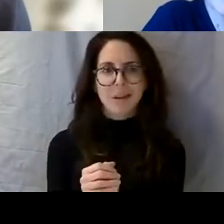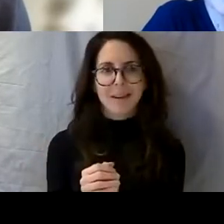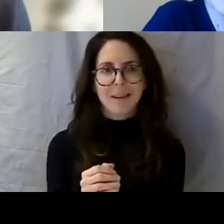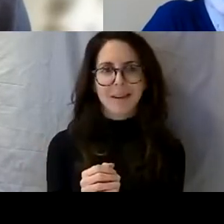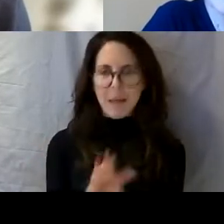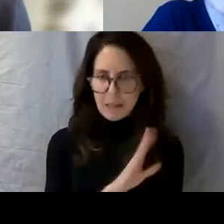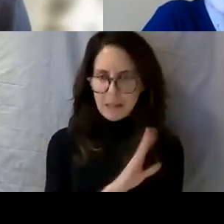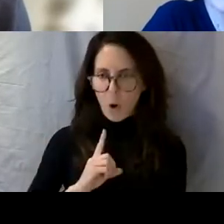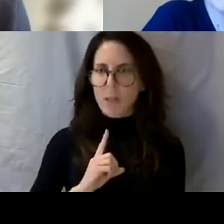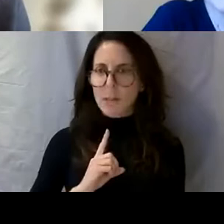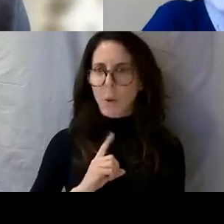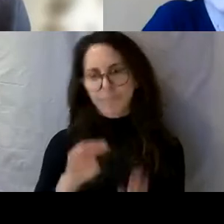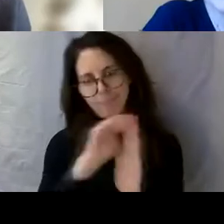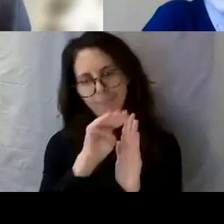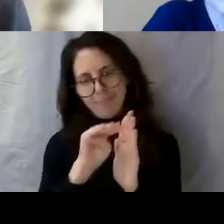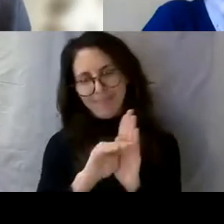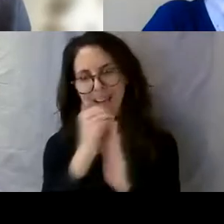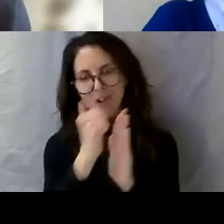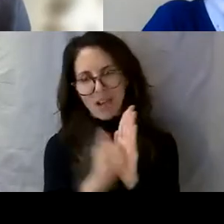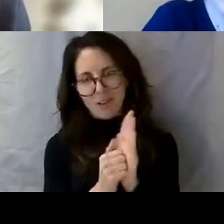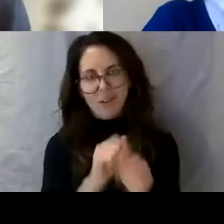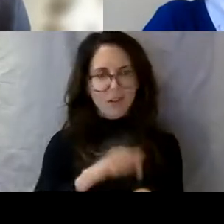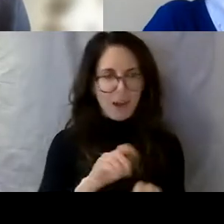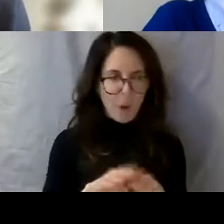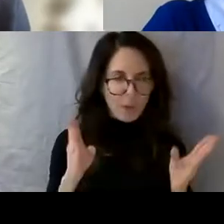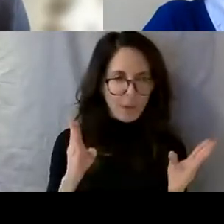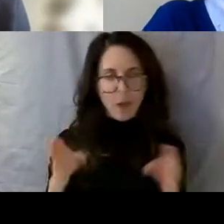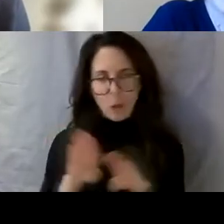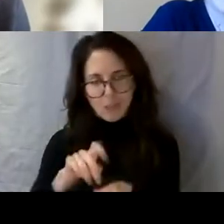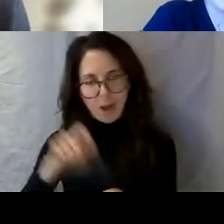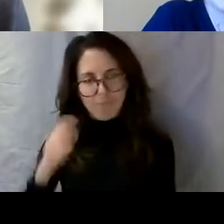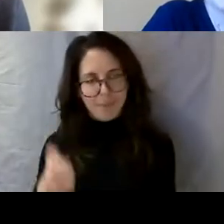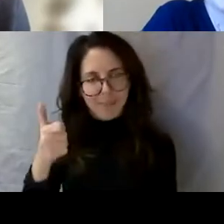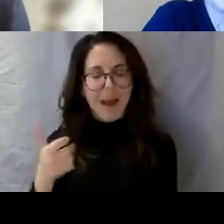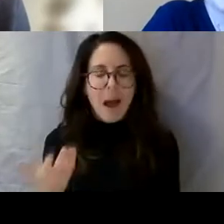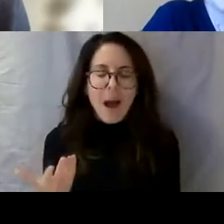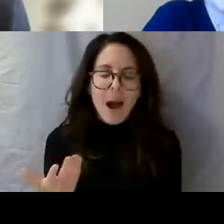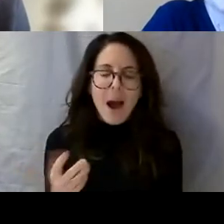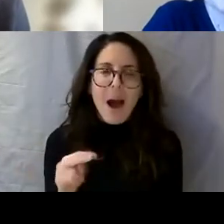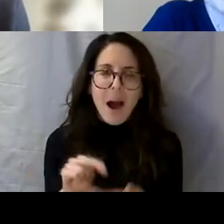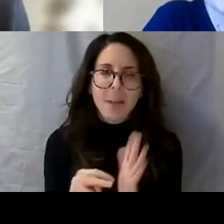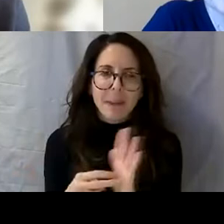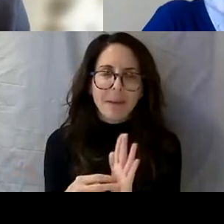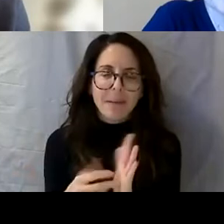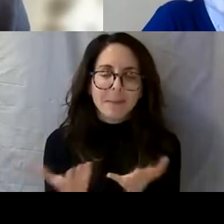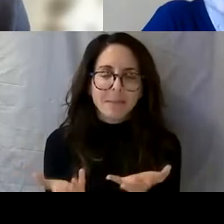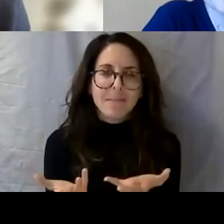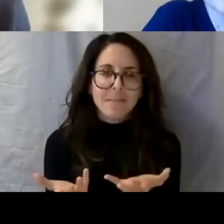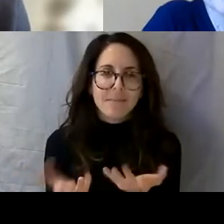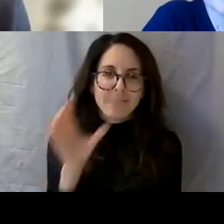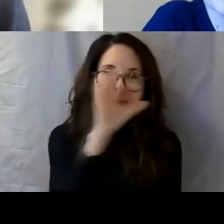is moving through its agenda and that things start on time and end on time. You know, I think that, you know,